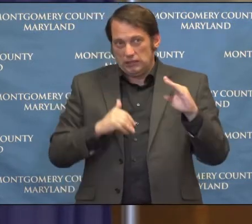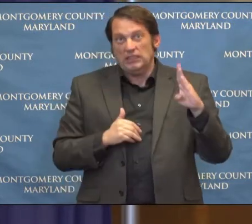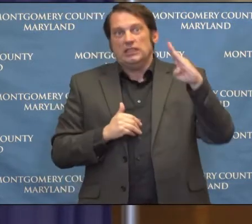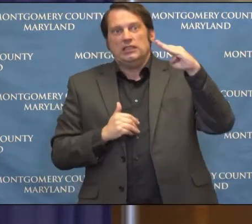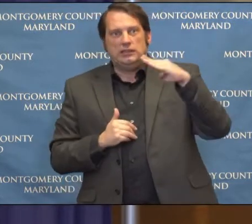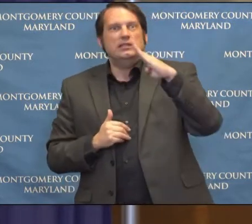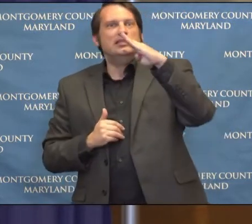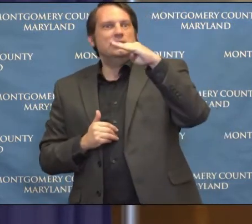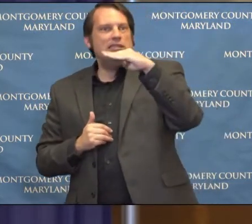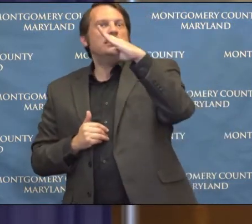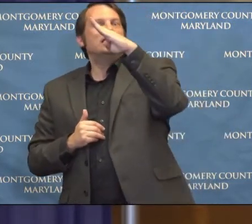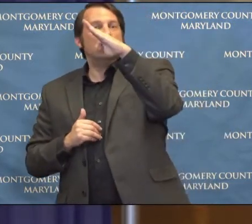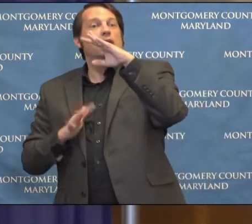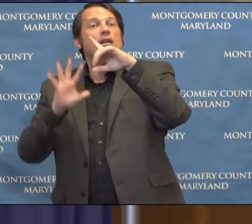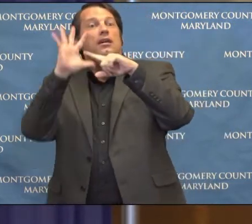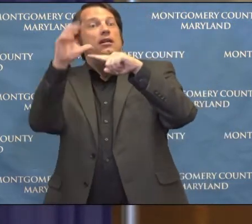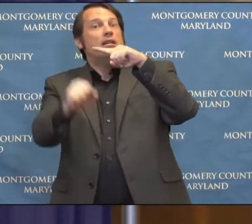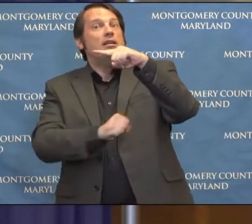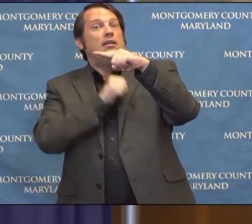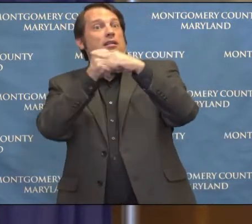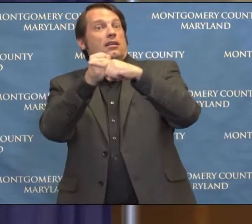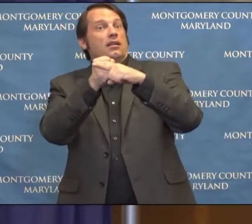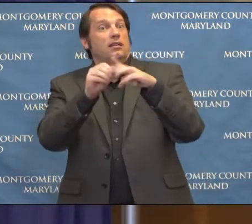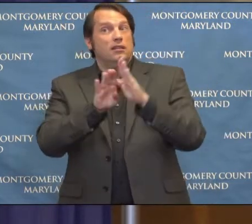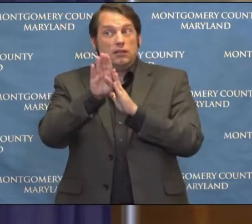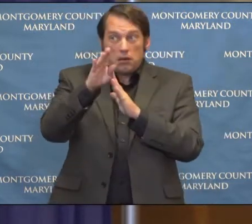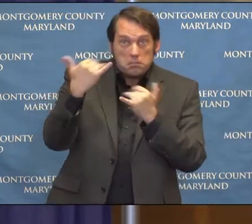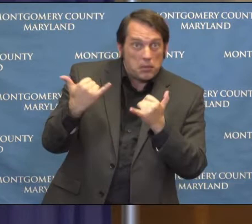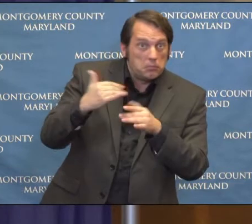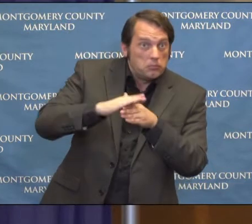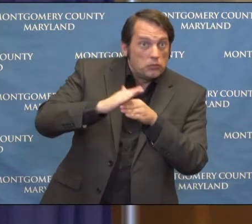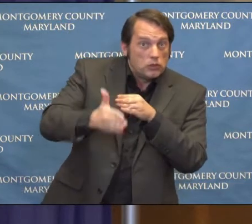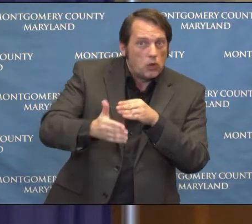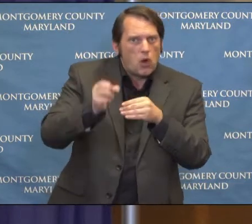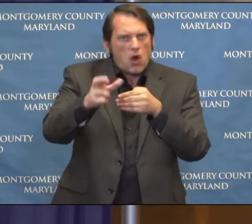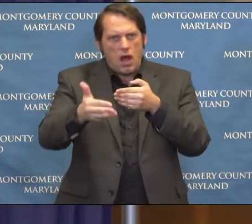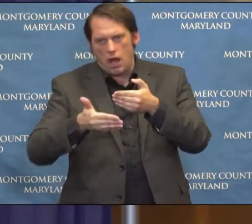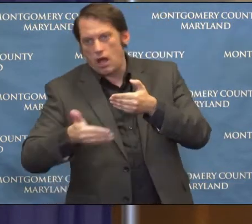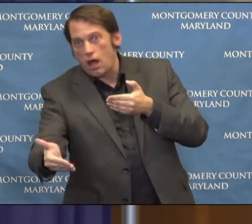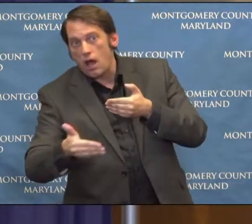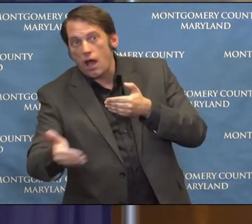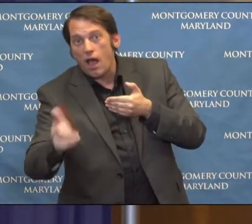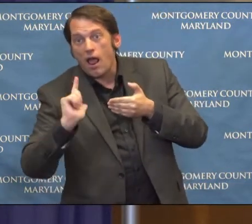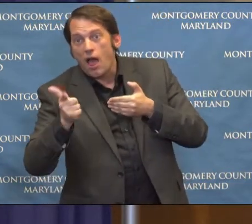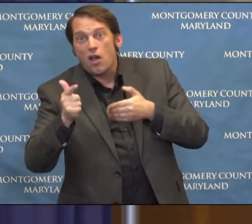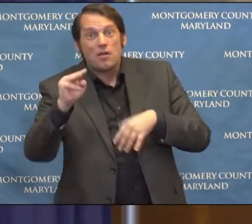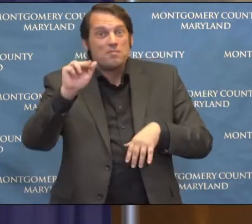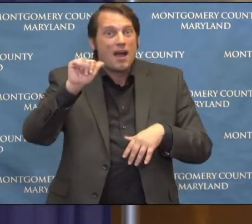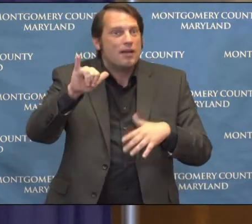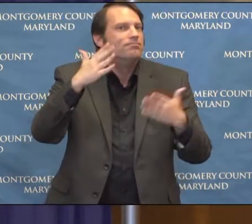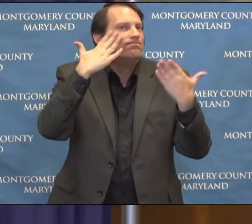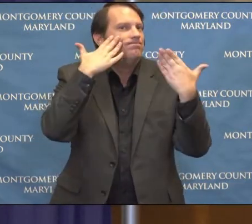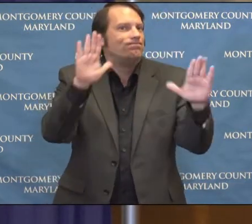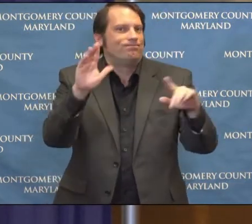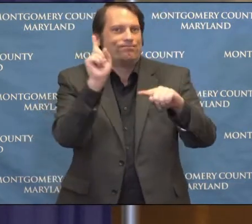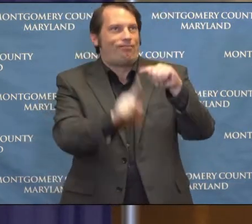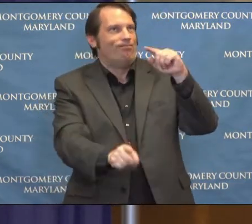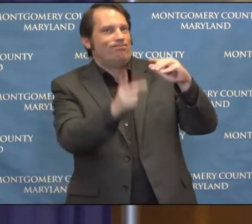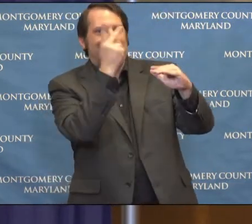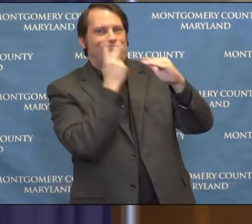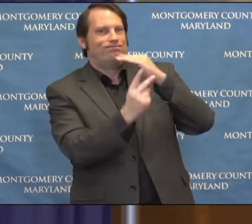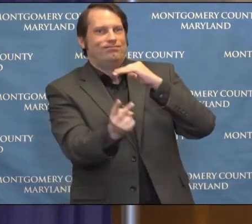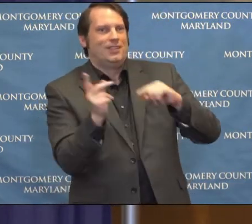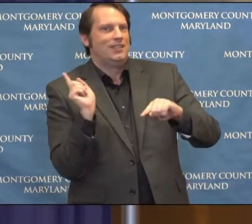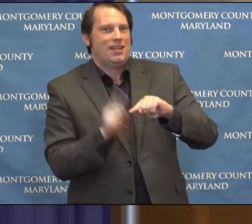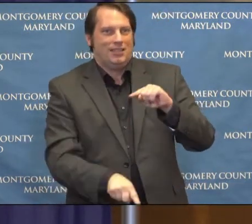as late as early May. The reality is we don't know for sure. We're continuing to plan to make sure that we have the resources to